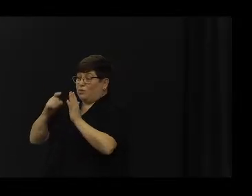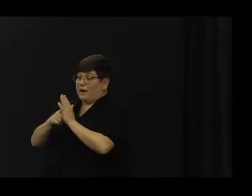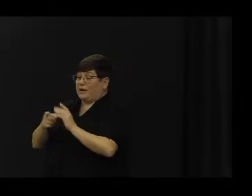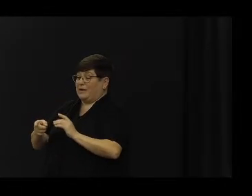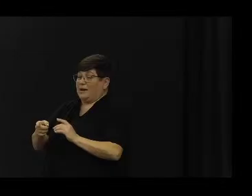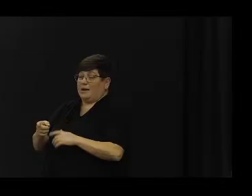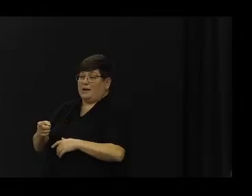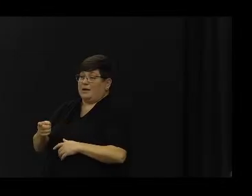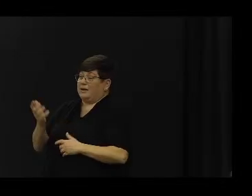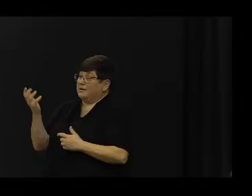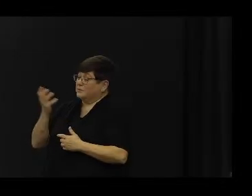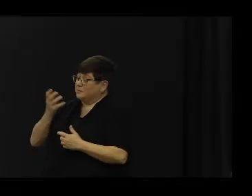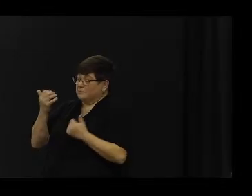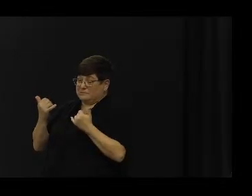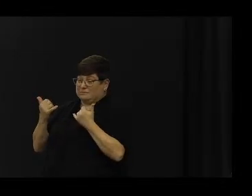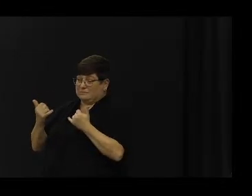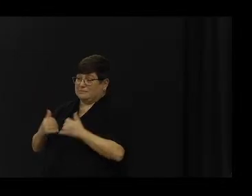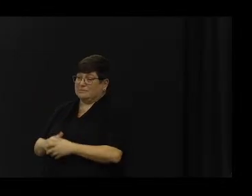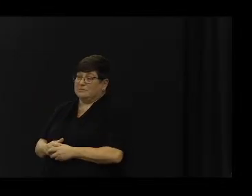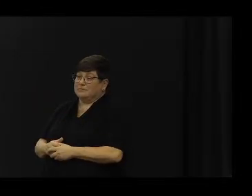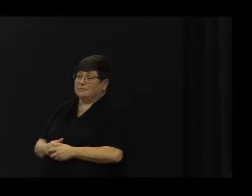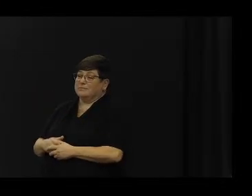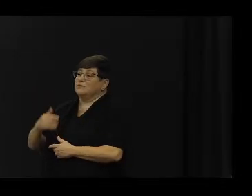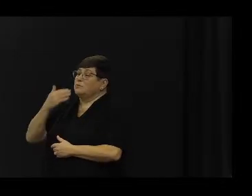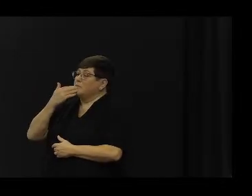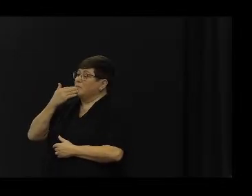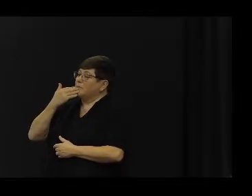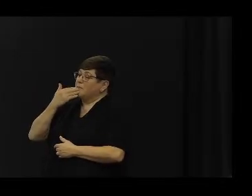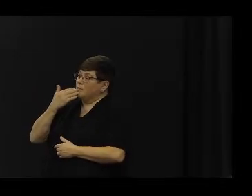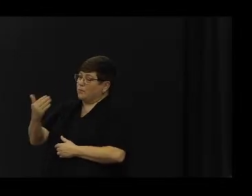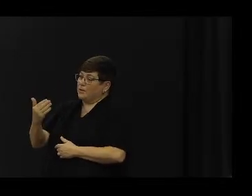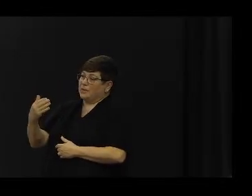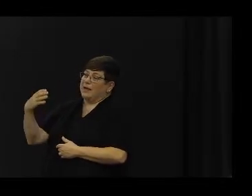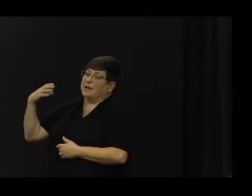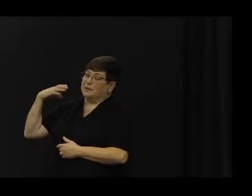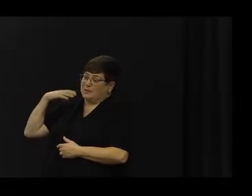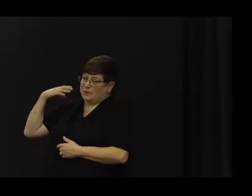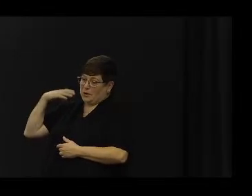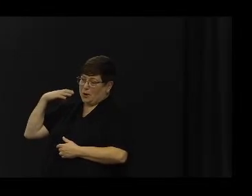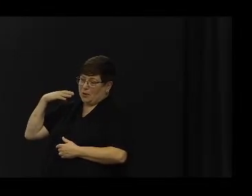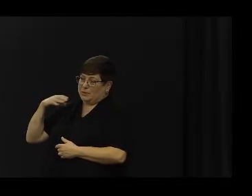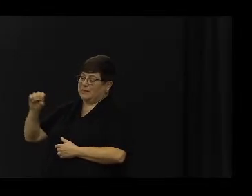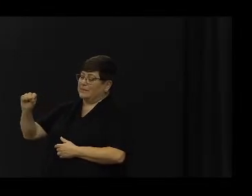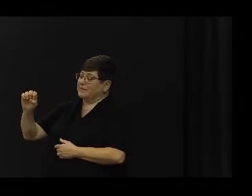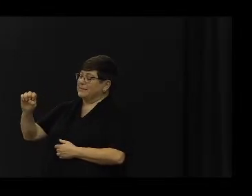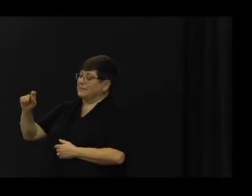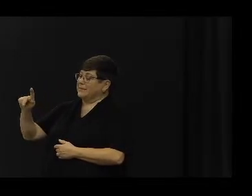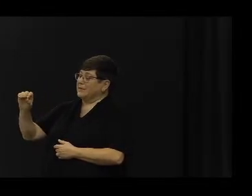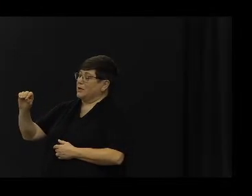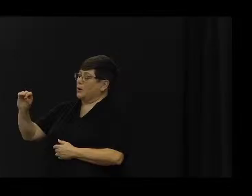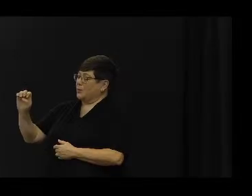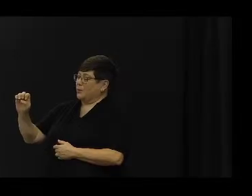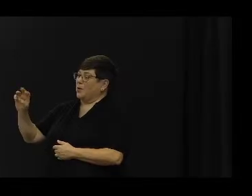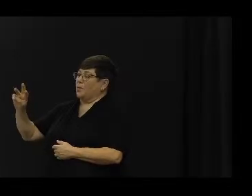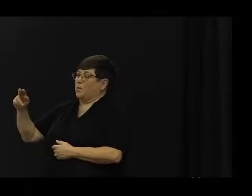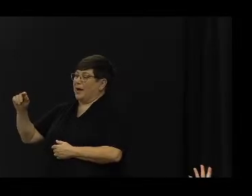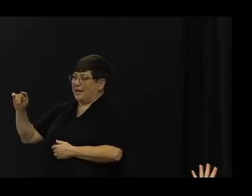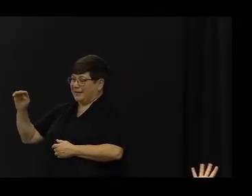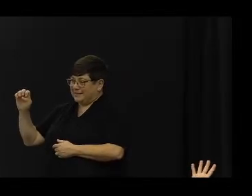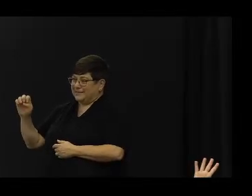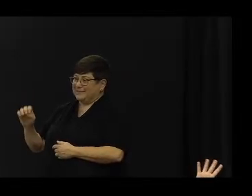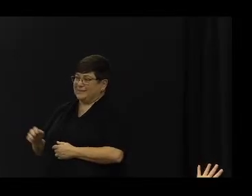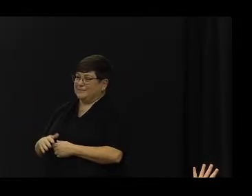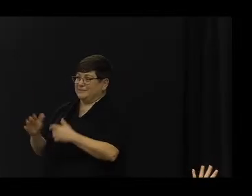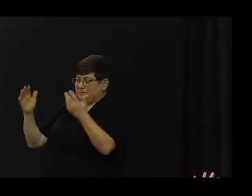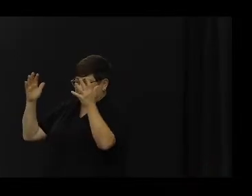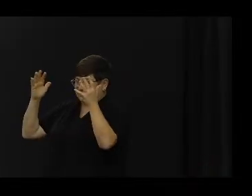great age. So we thank that coach, Siku White. Big